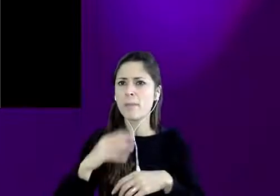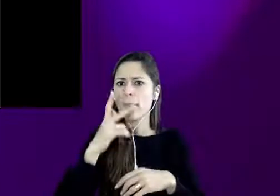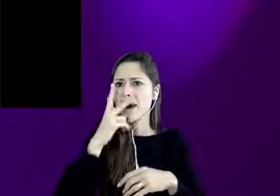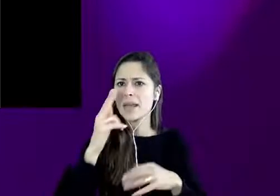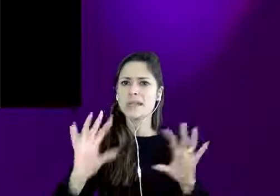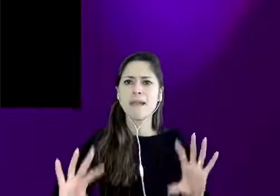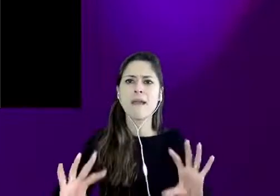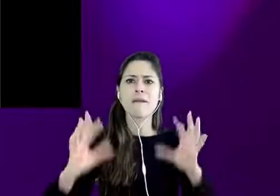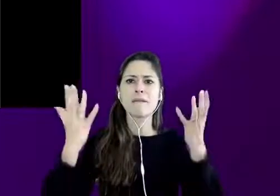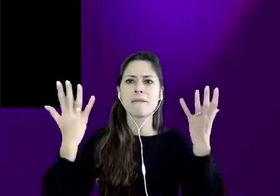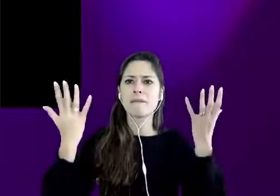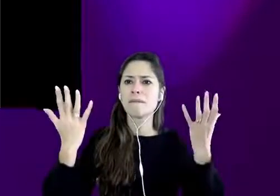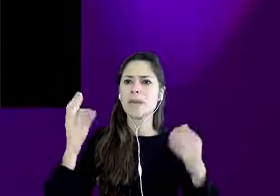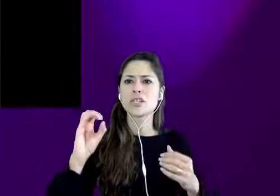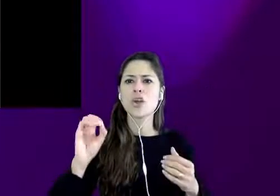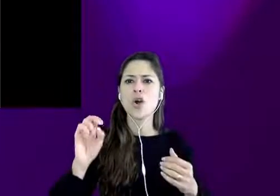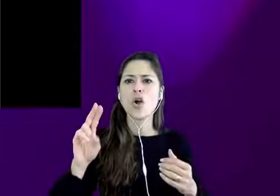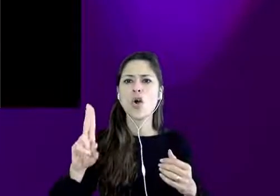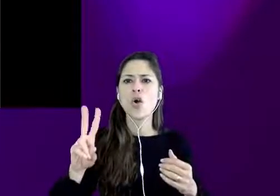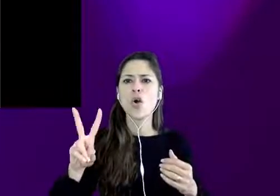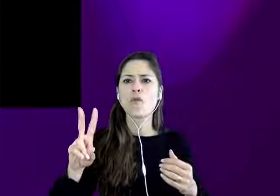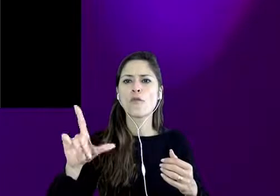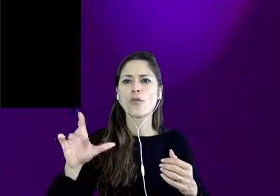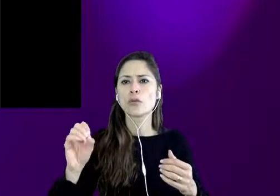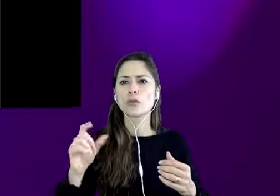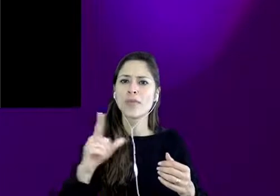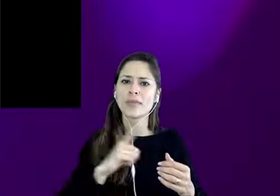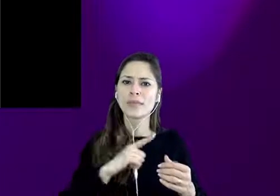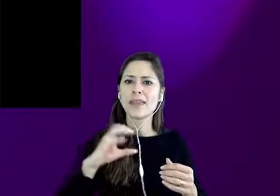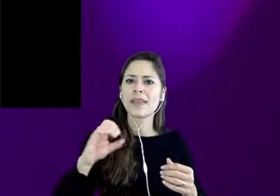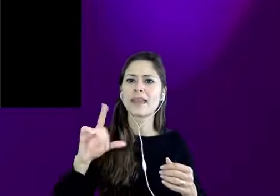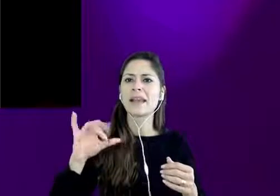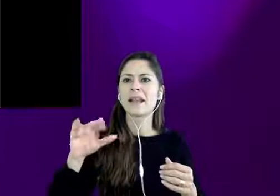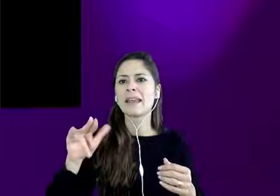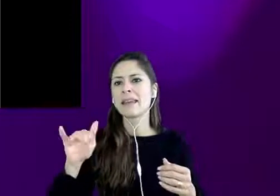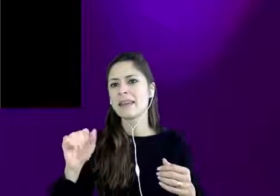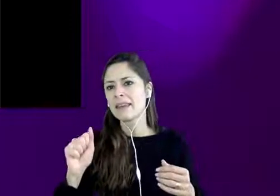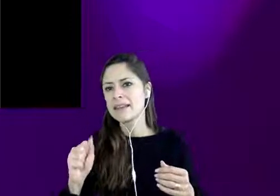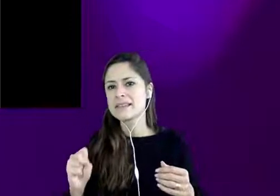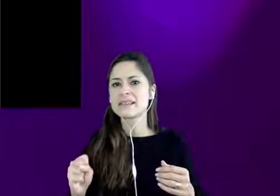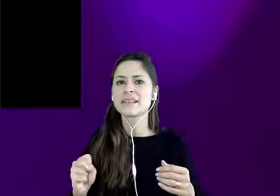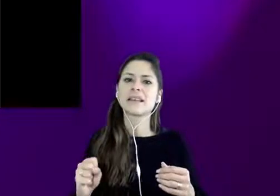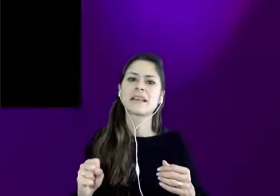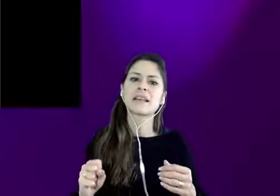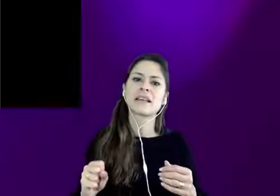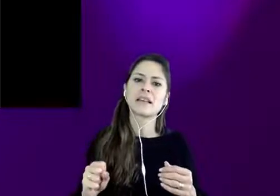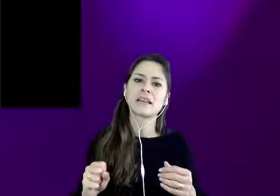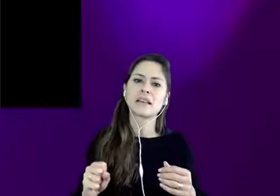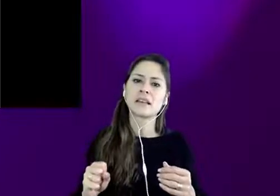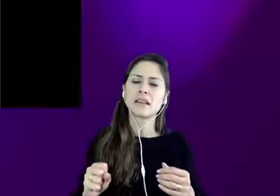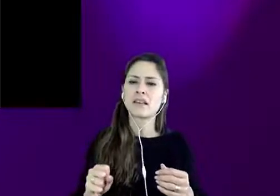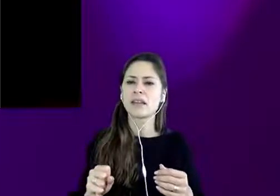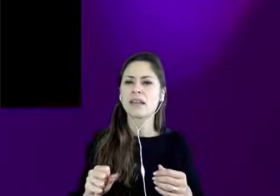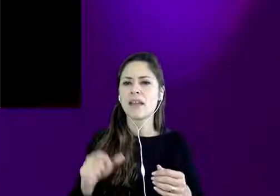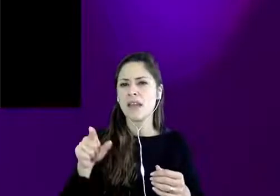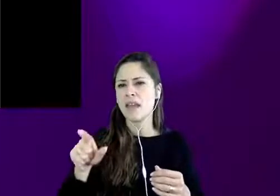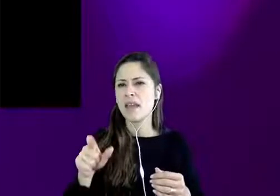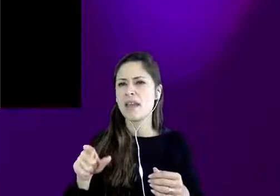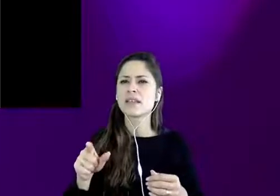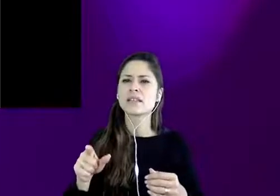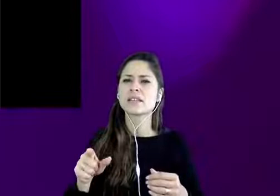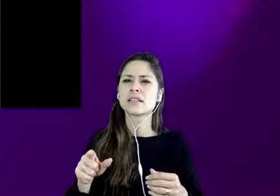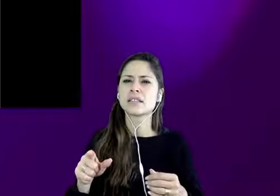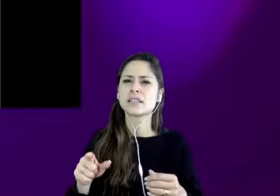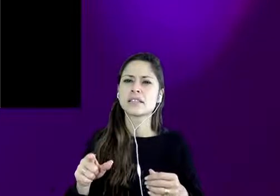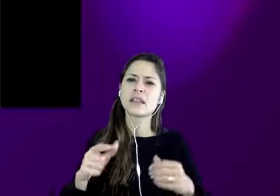of clinics, but mostly they push their clinic to try to sell the egg